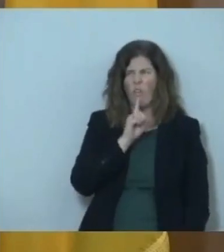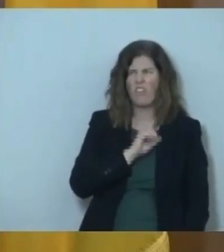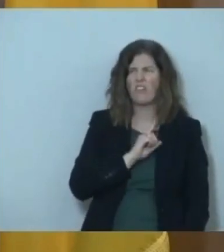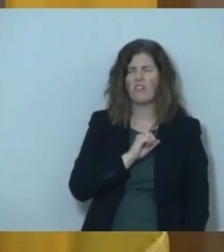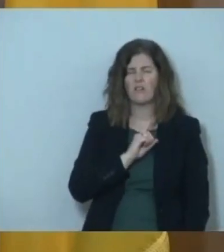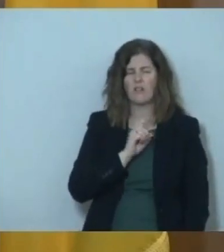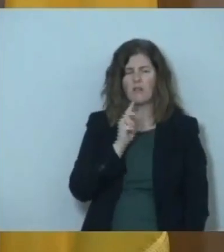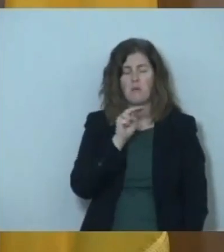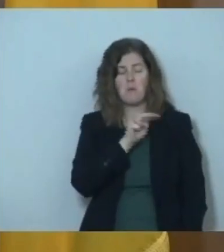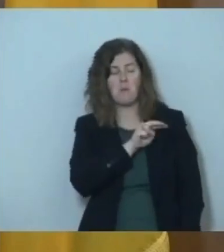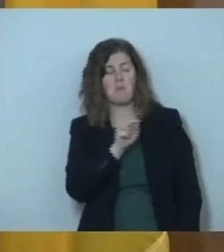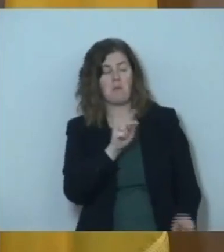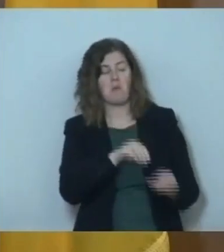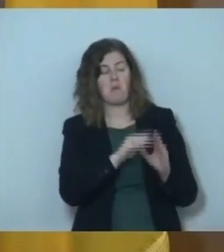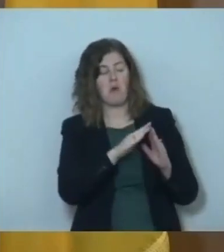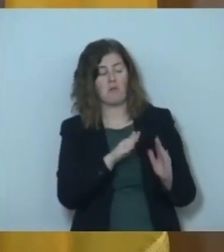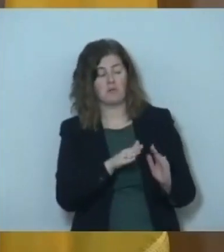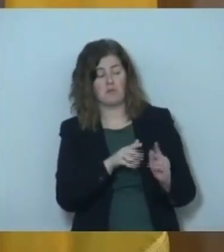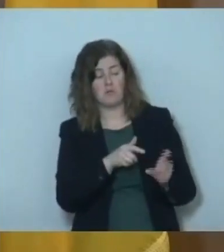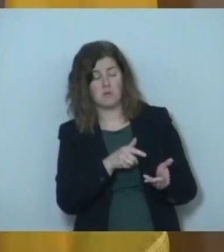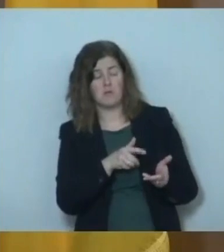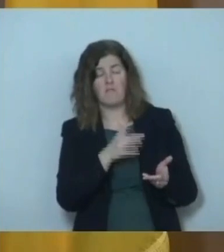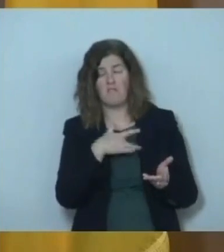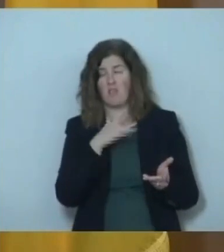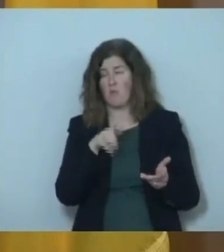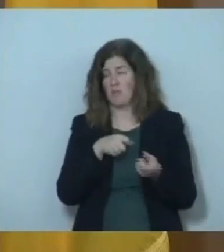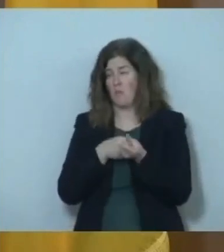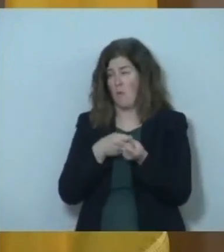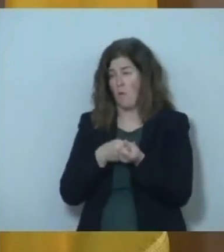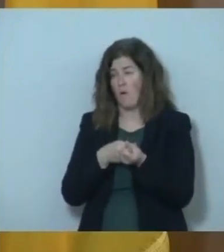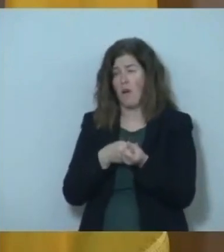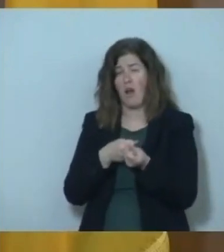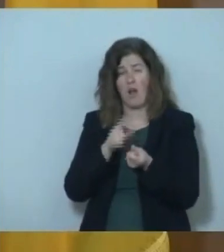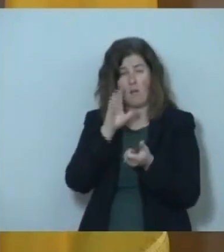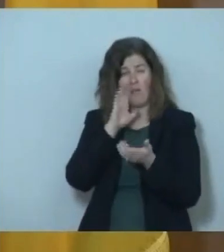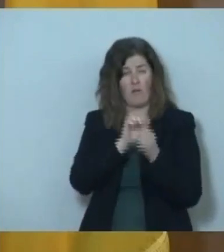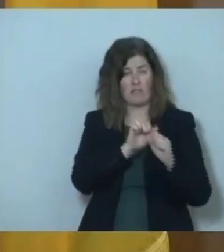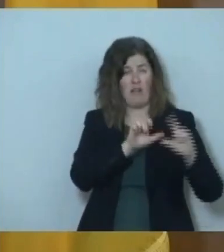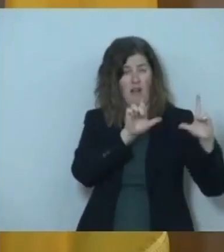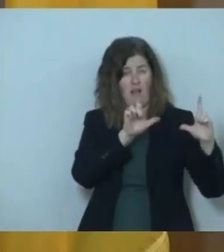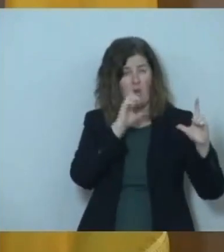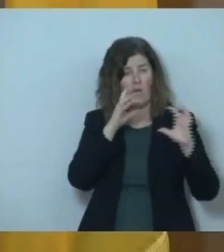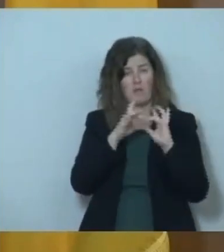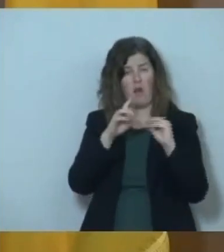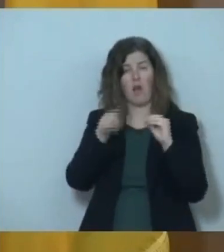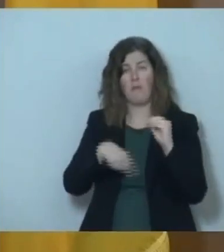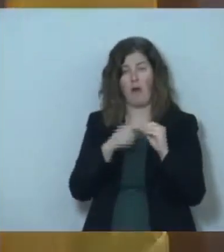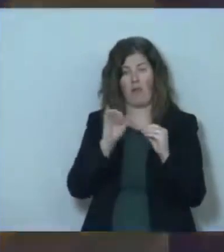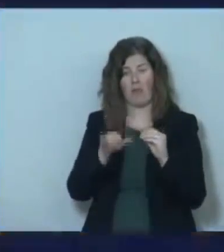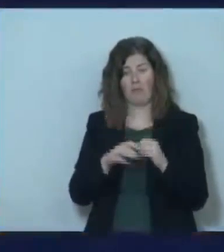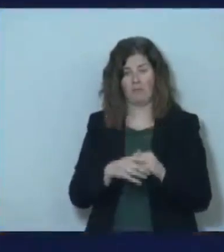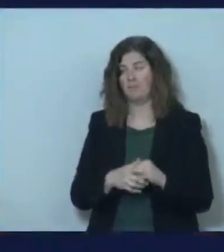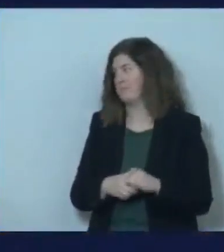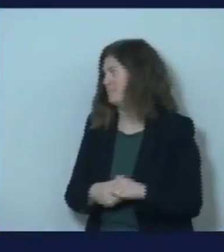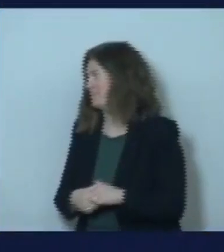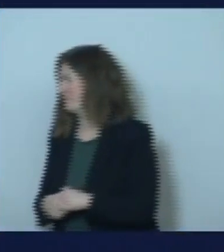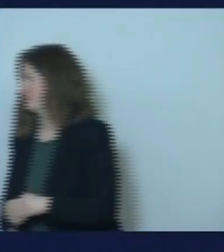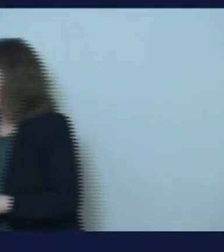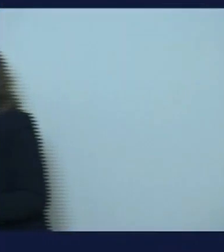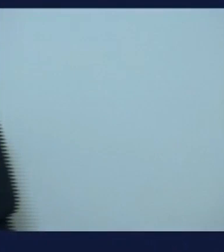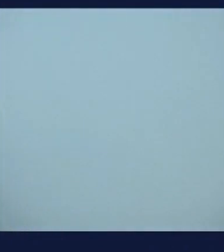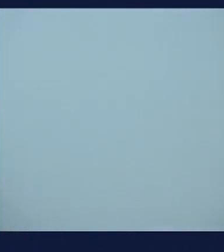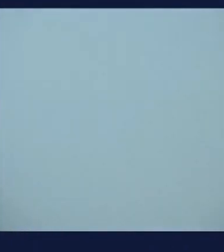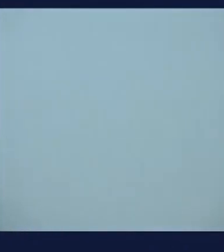in your household, then we want you to reach out for support. And I believe we've got a slide that's going to talk about that. So let's go to the next